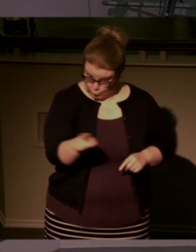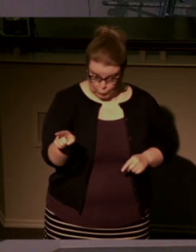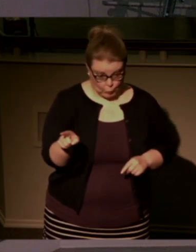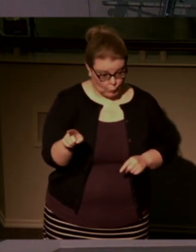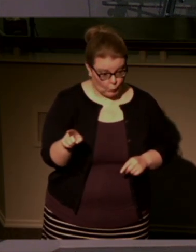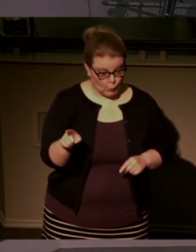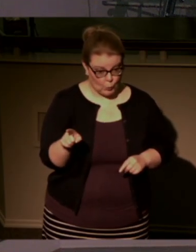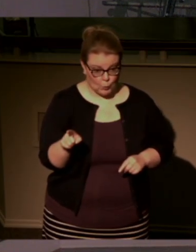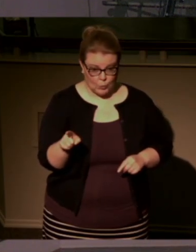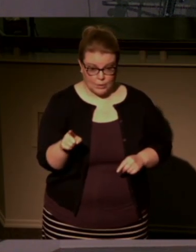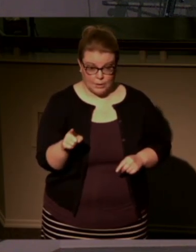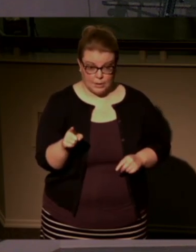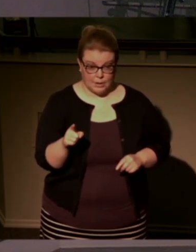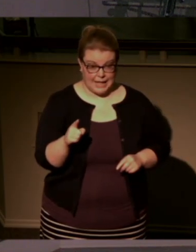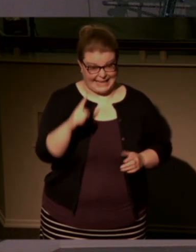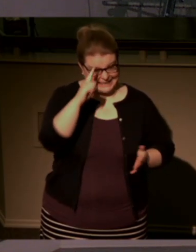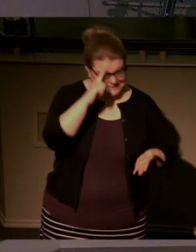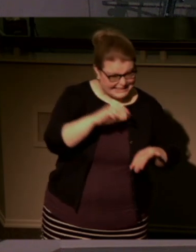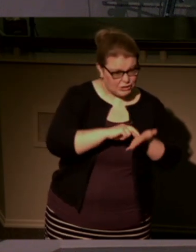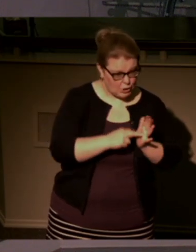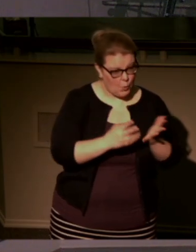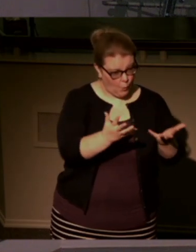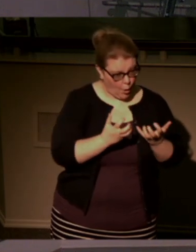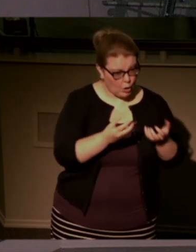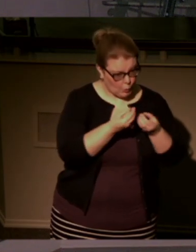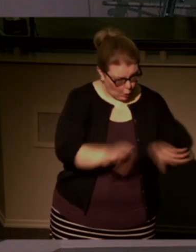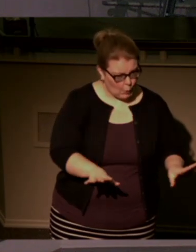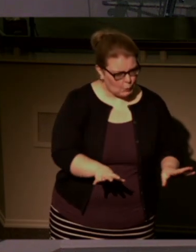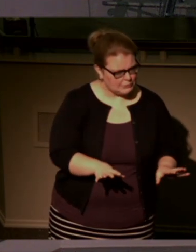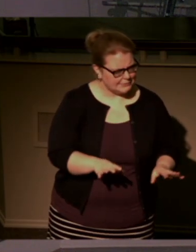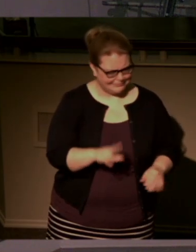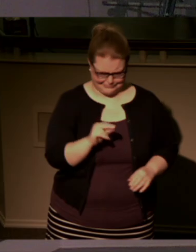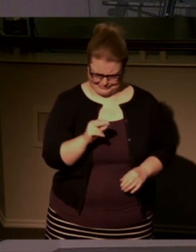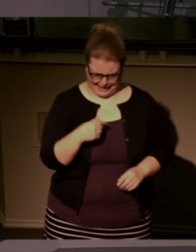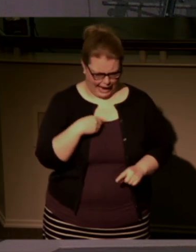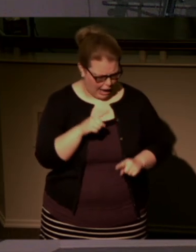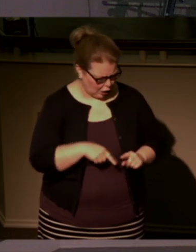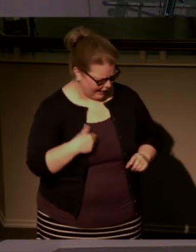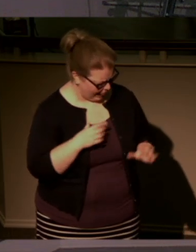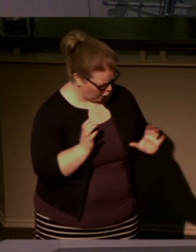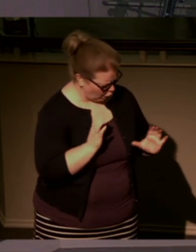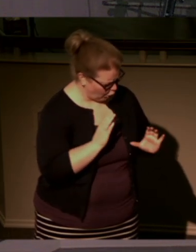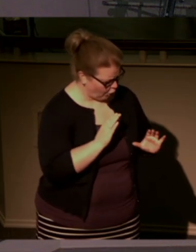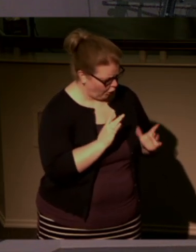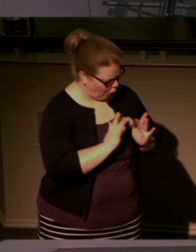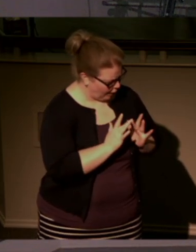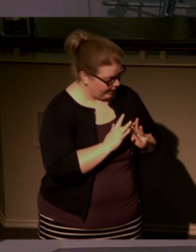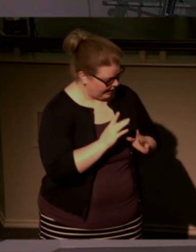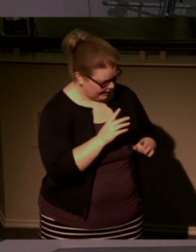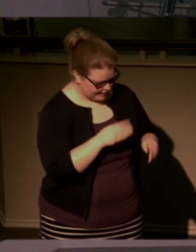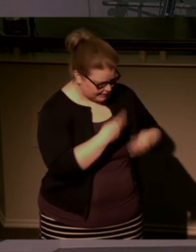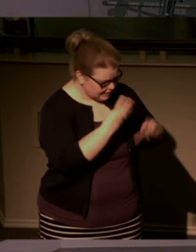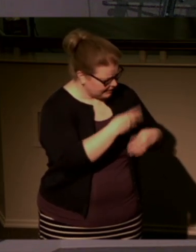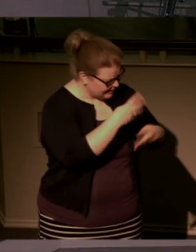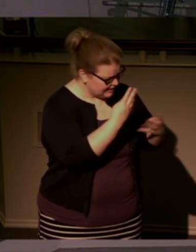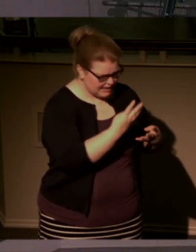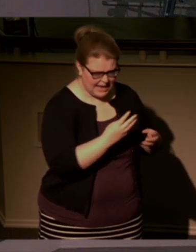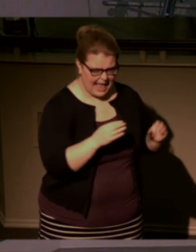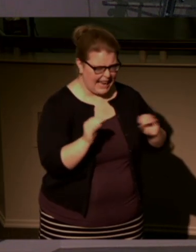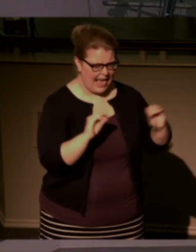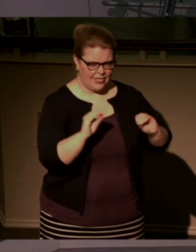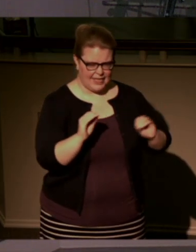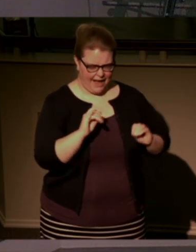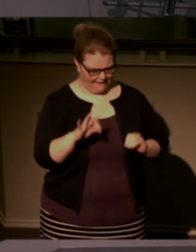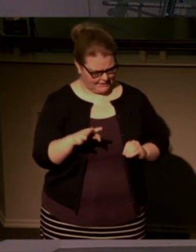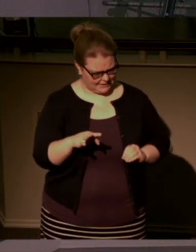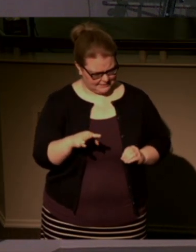to lose? Most of us are not. I couldn't find a single syndrome named for the desire, the actual desire to